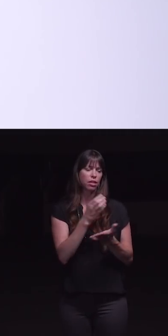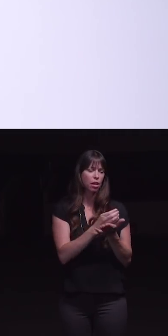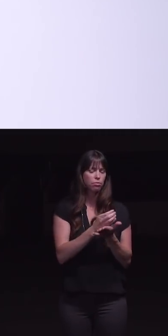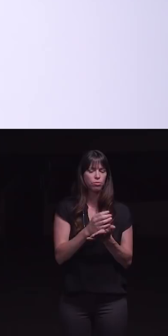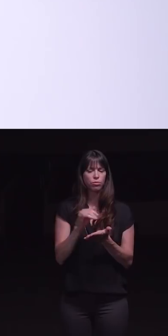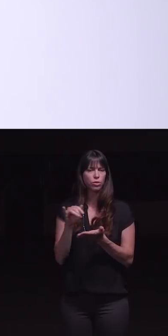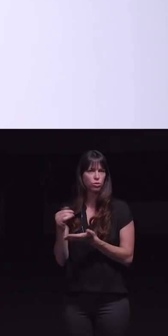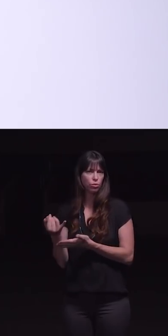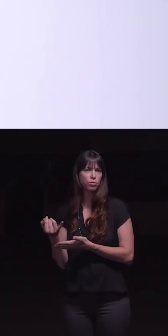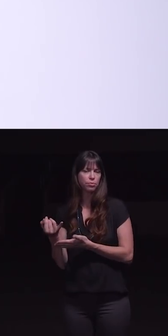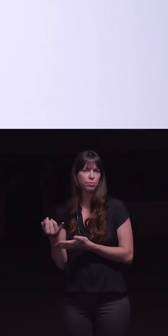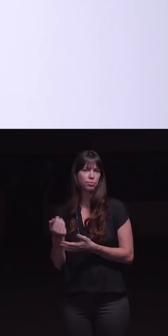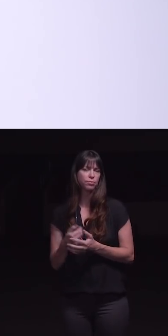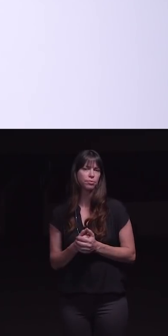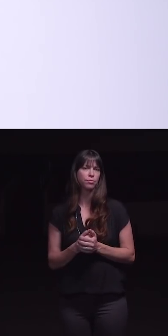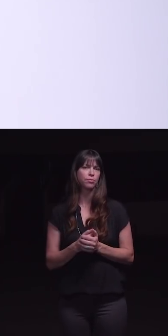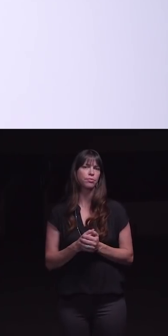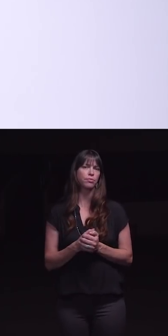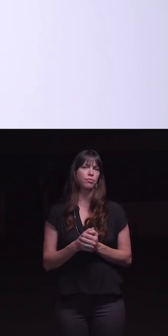the cup and the juice,